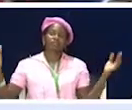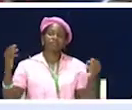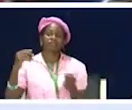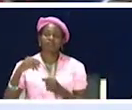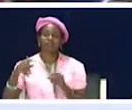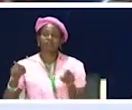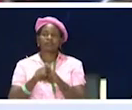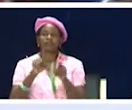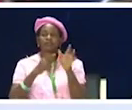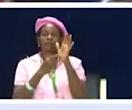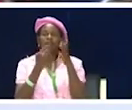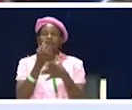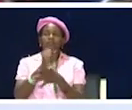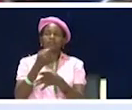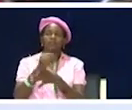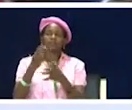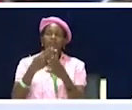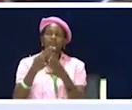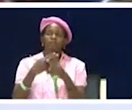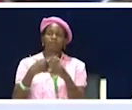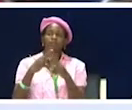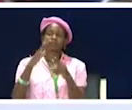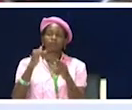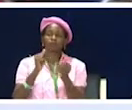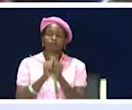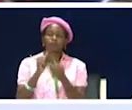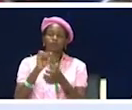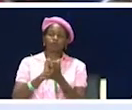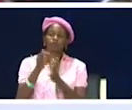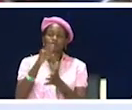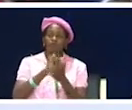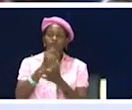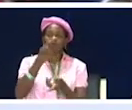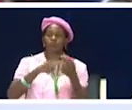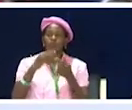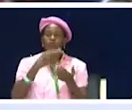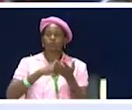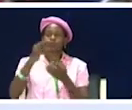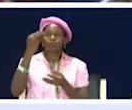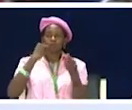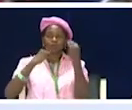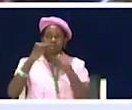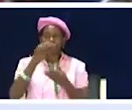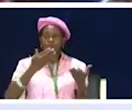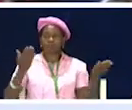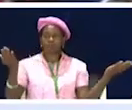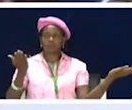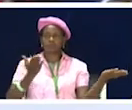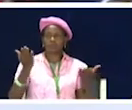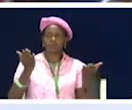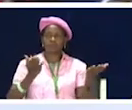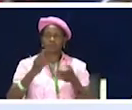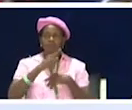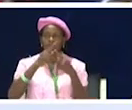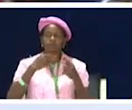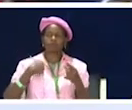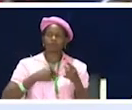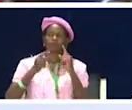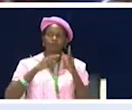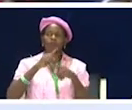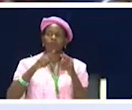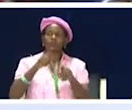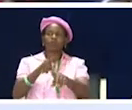Like I shared briefly with those of you who came to the Holy Communion service, when we talk of long